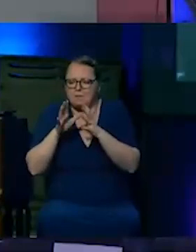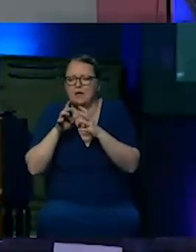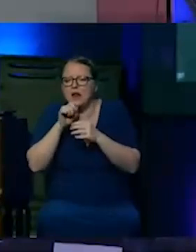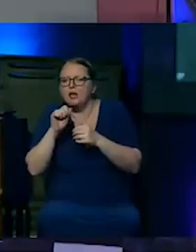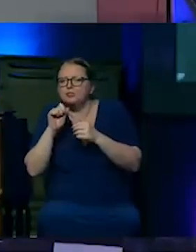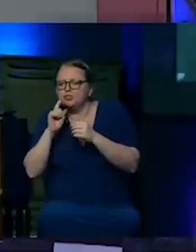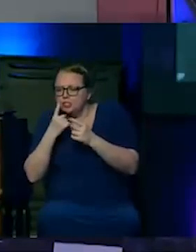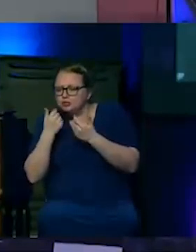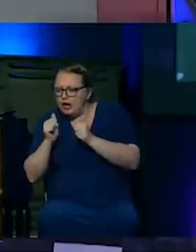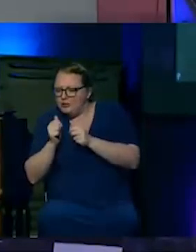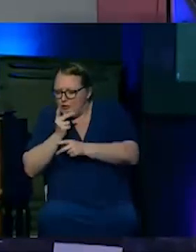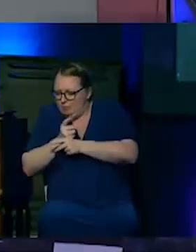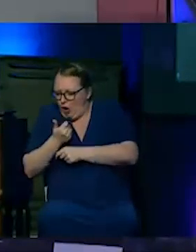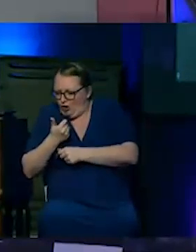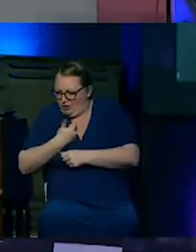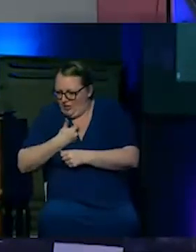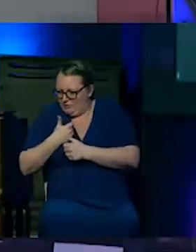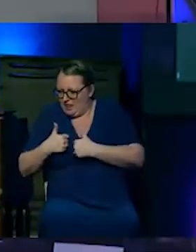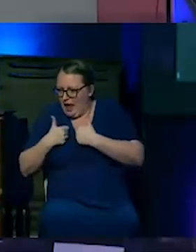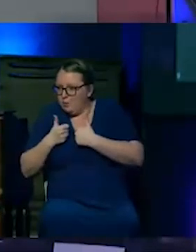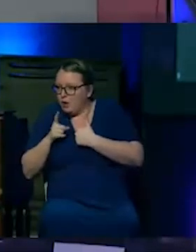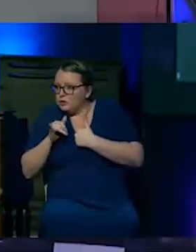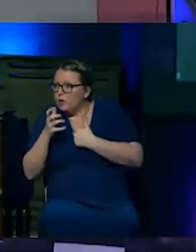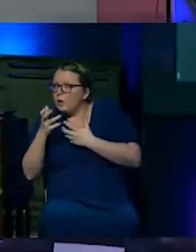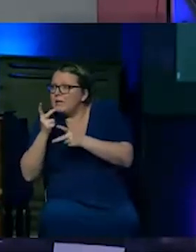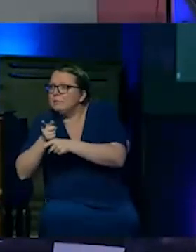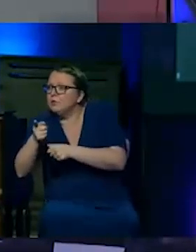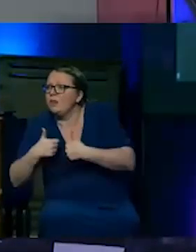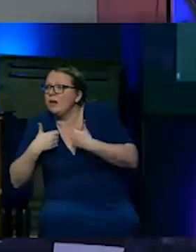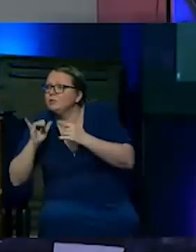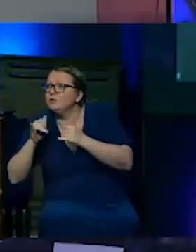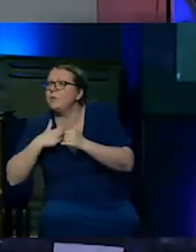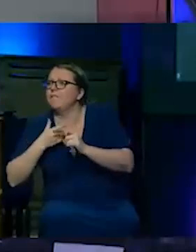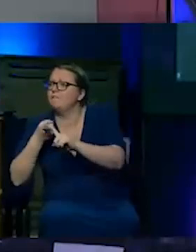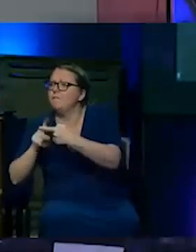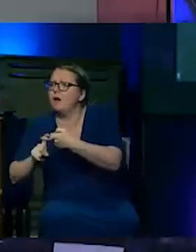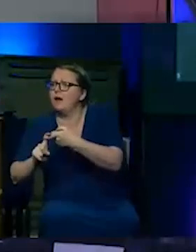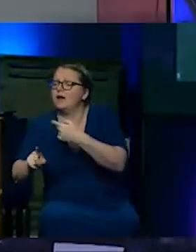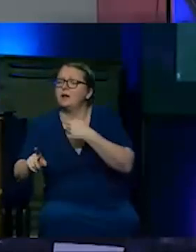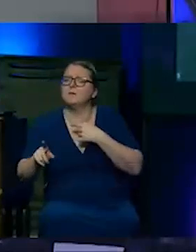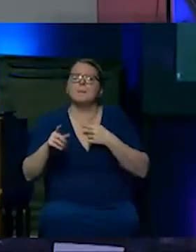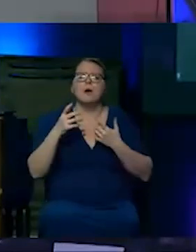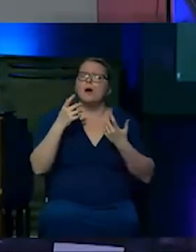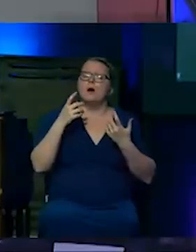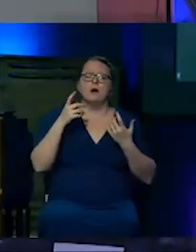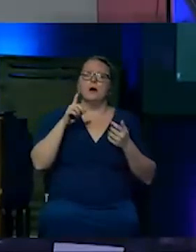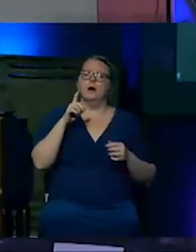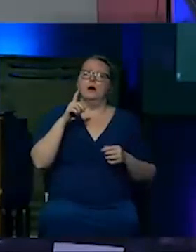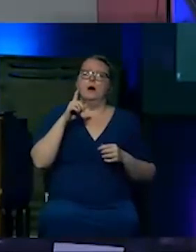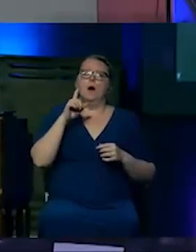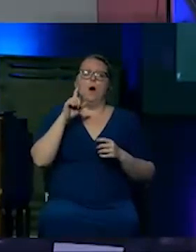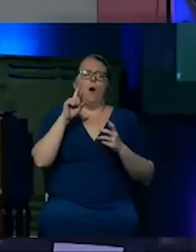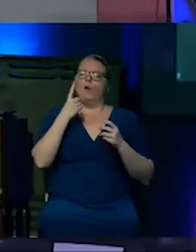our individual selves alive, but to keeping our friends alive. A person can only talk so many LGBTQ Christians